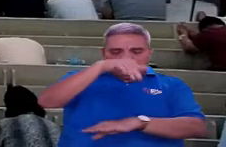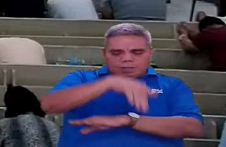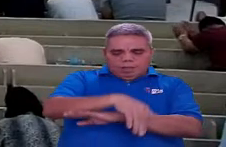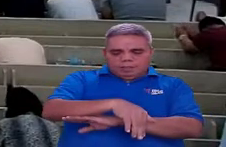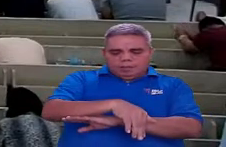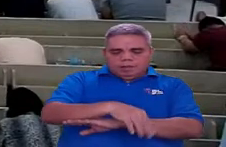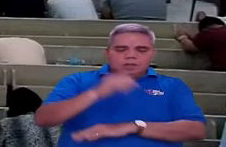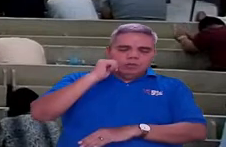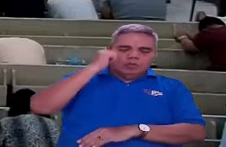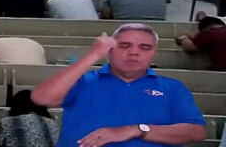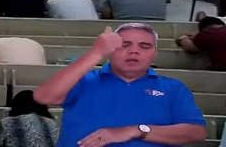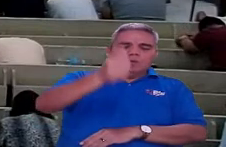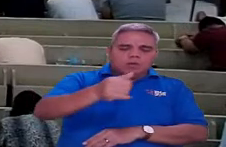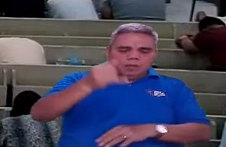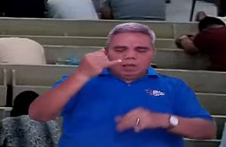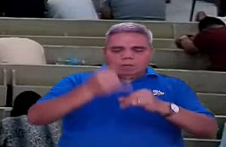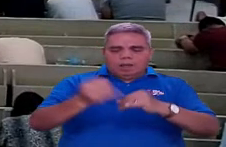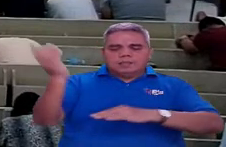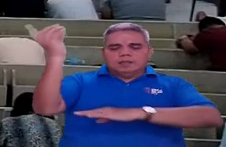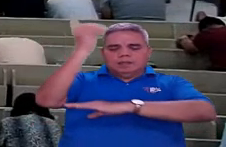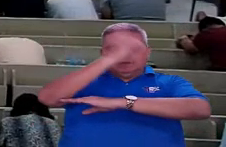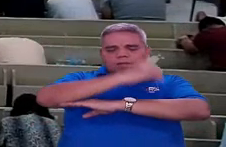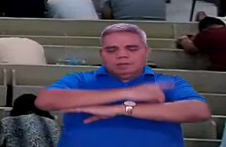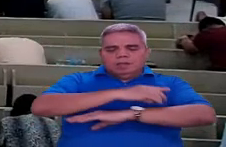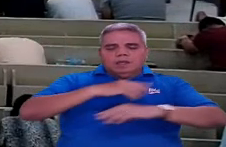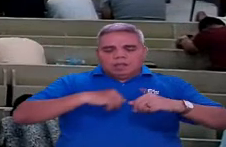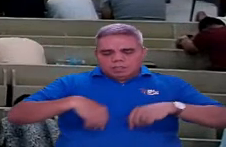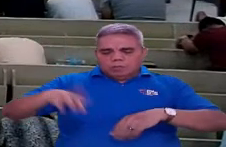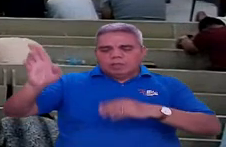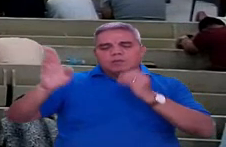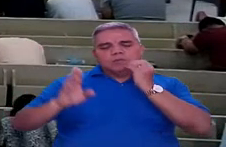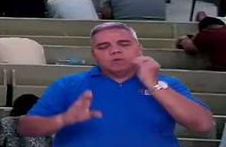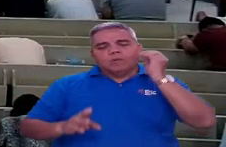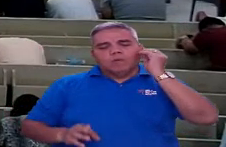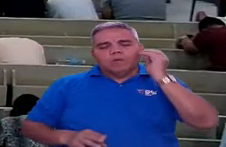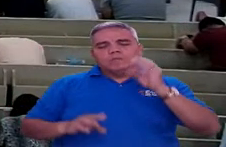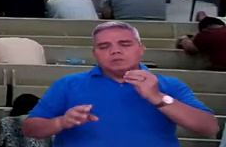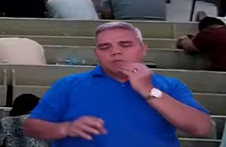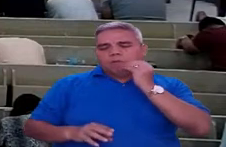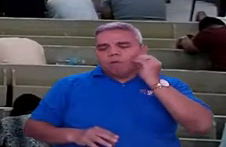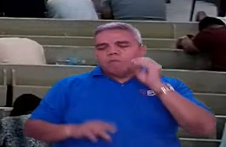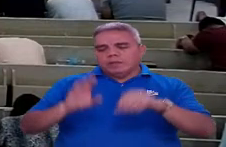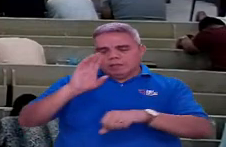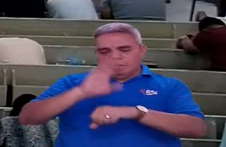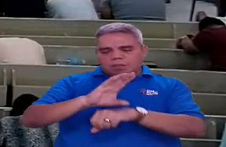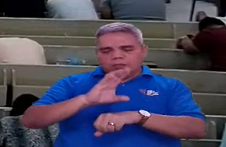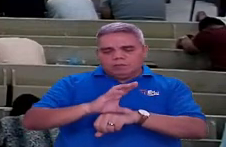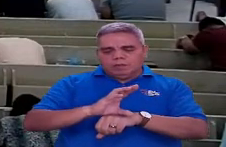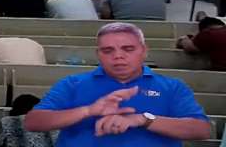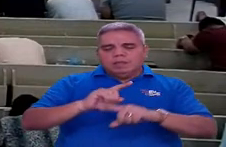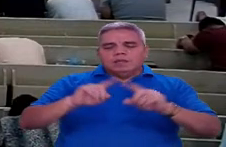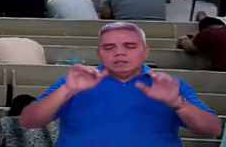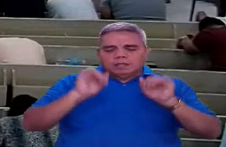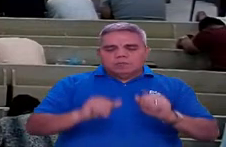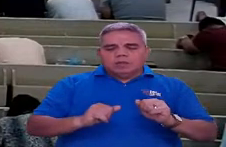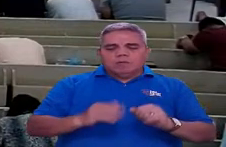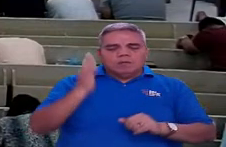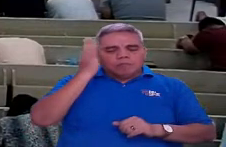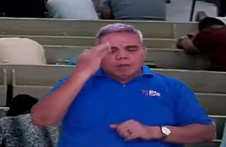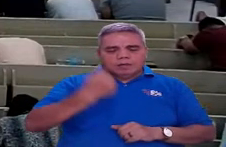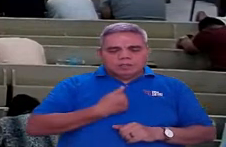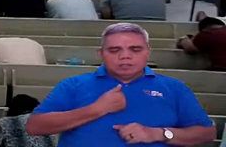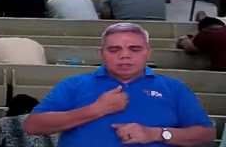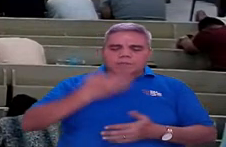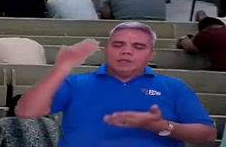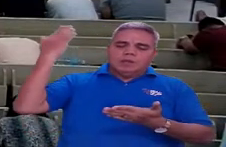tonight, tomorrow, our last day. And as we go back to our respective homes and ministries, that, Lord, we will find